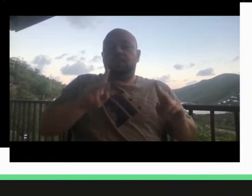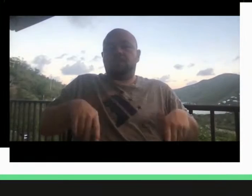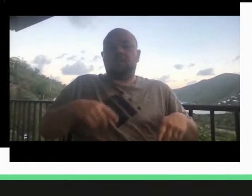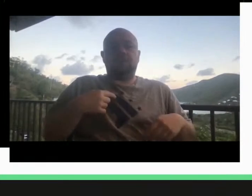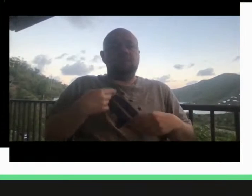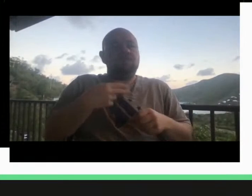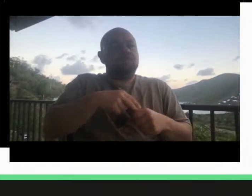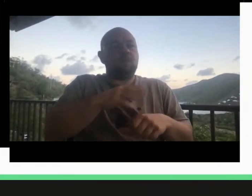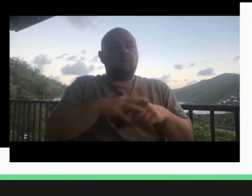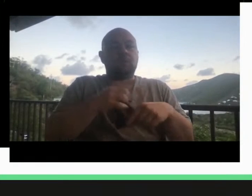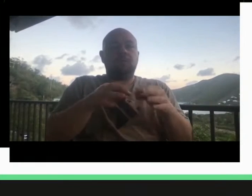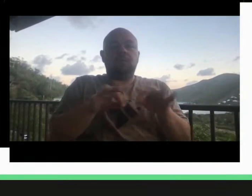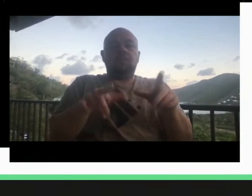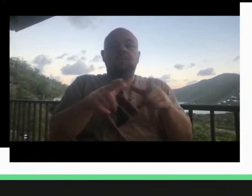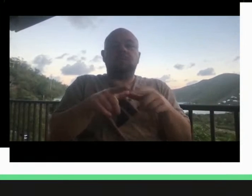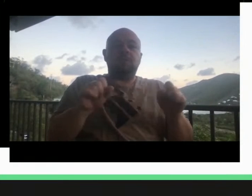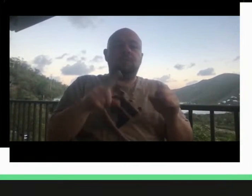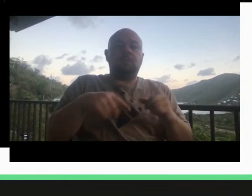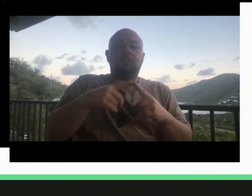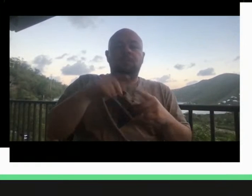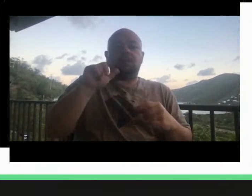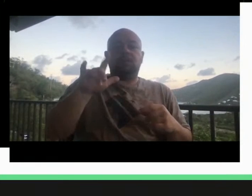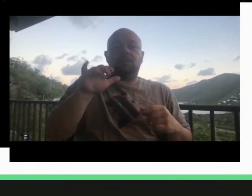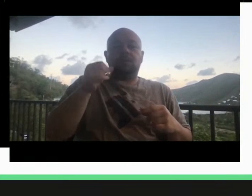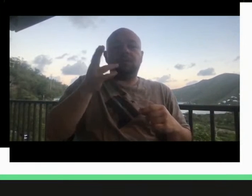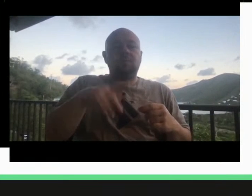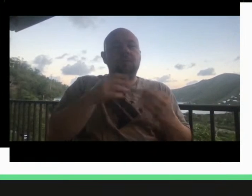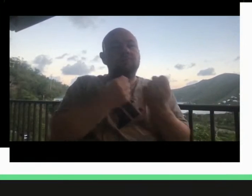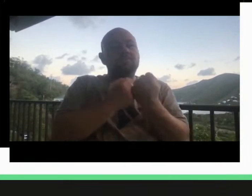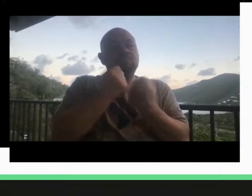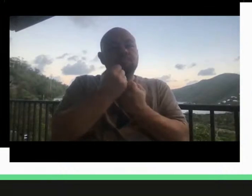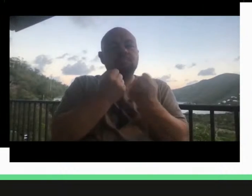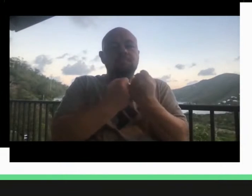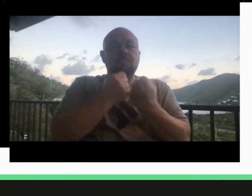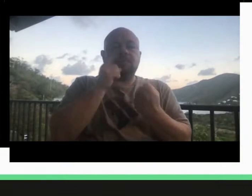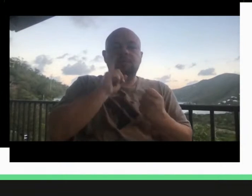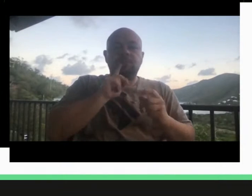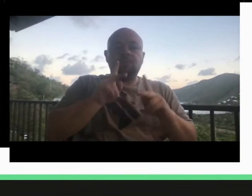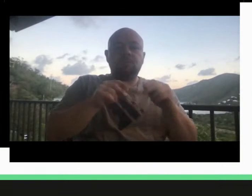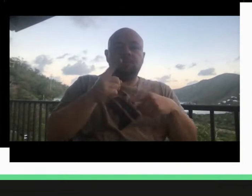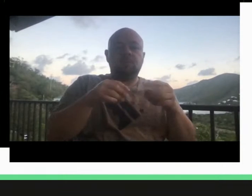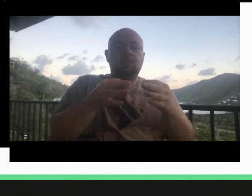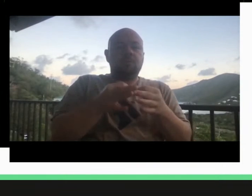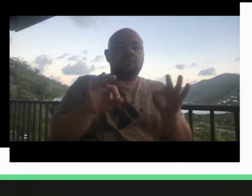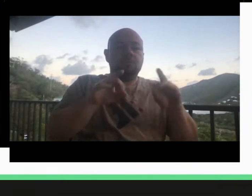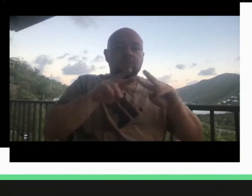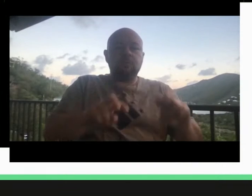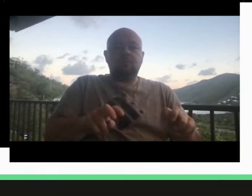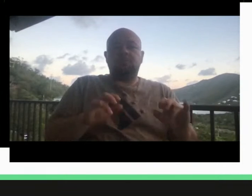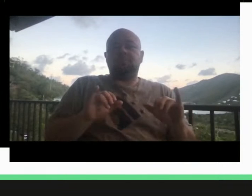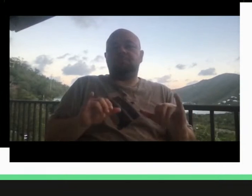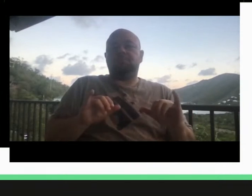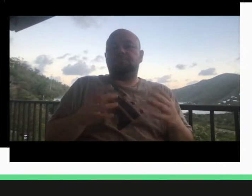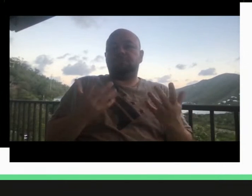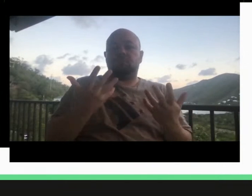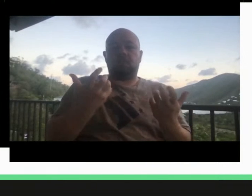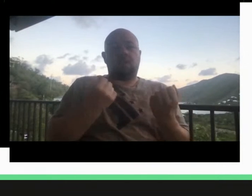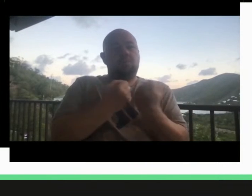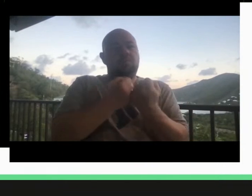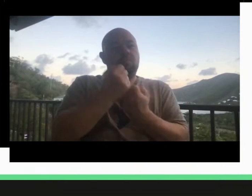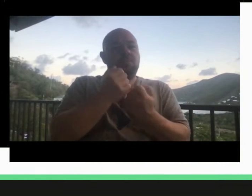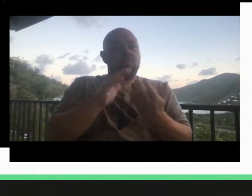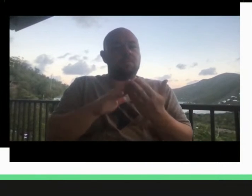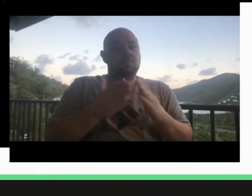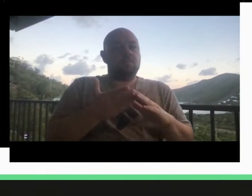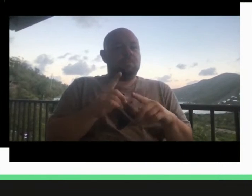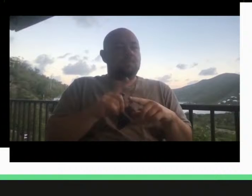deaf representative. I'm on a sign language panel about allyship, about sign language research,